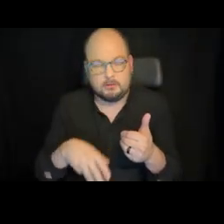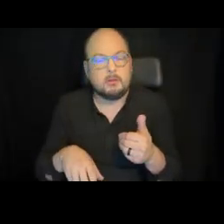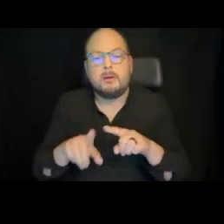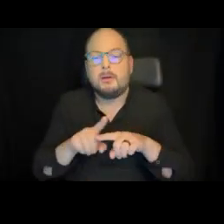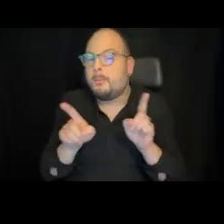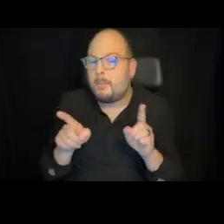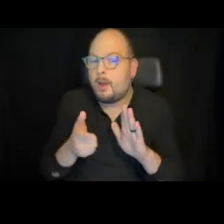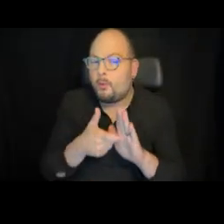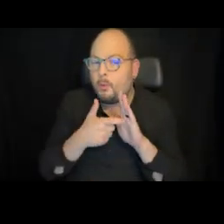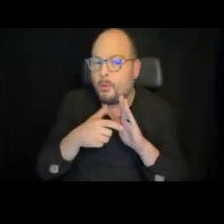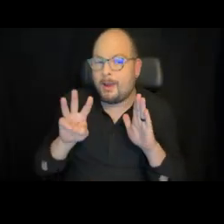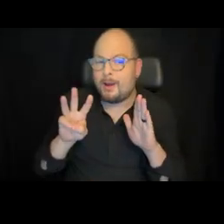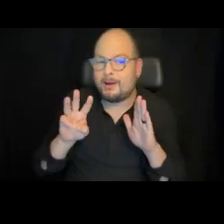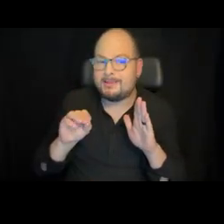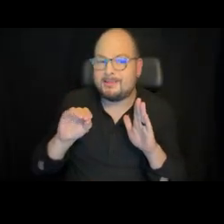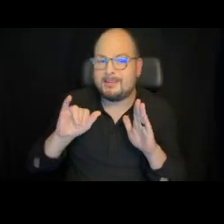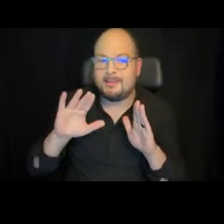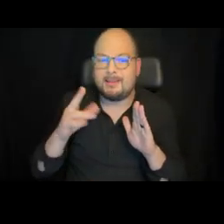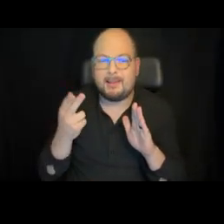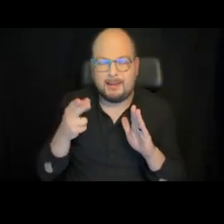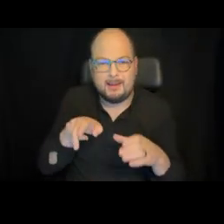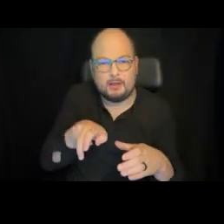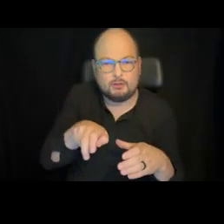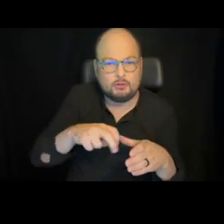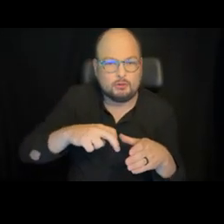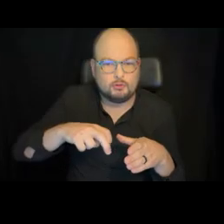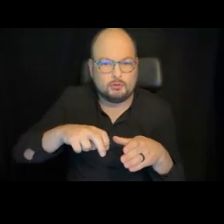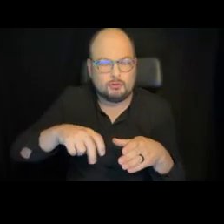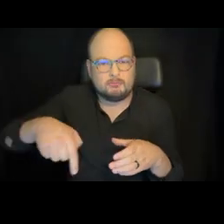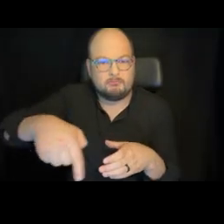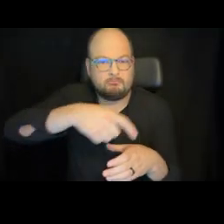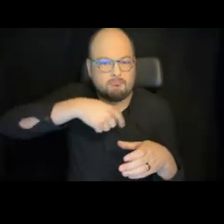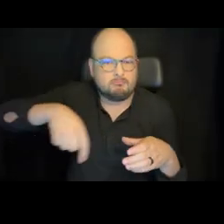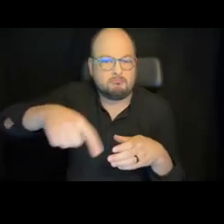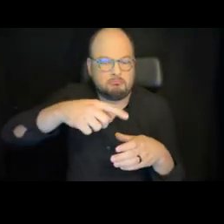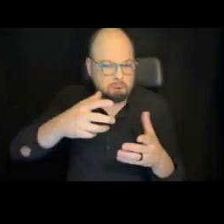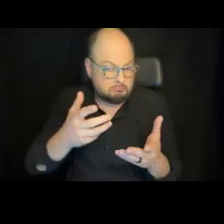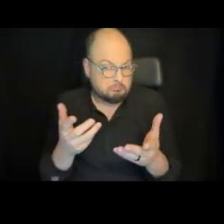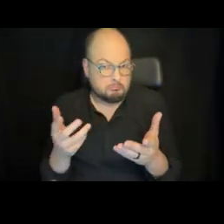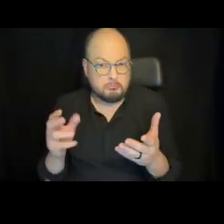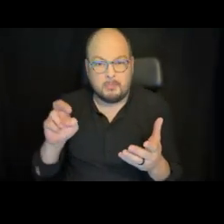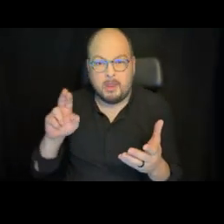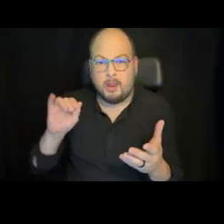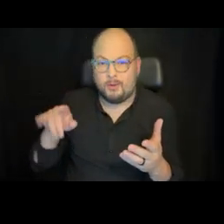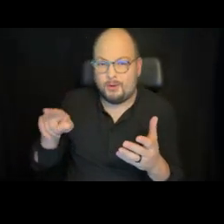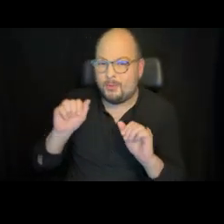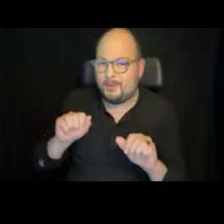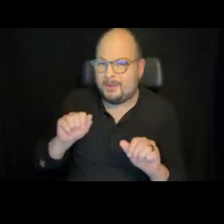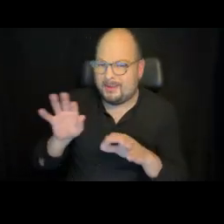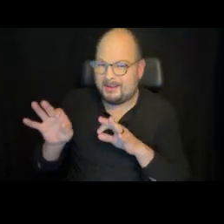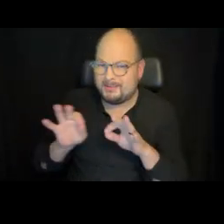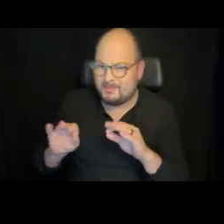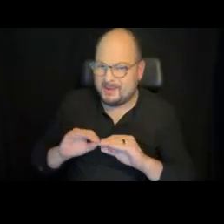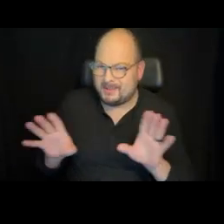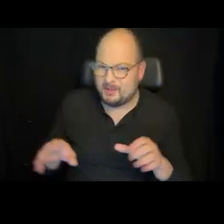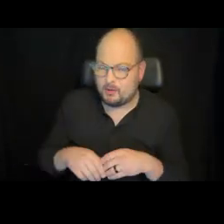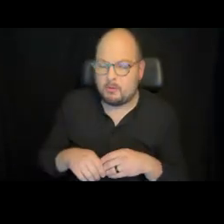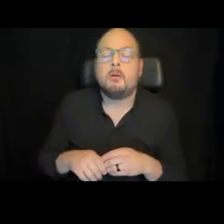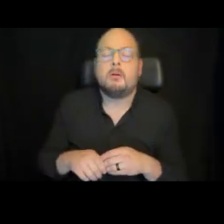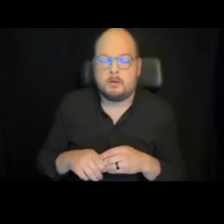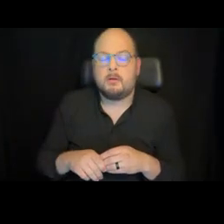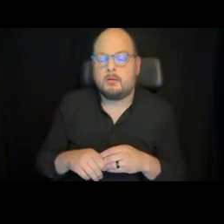space is required. Can you clarify, please, Eric? Sure. So the Fair Housing